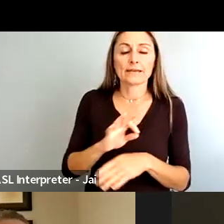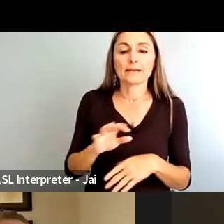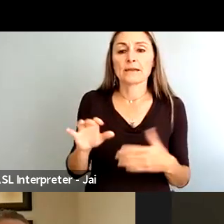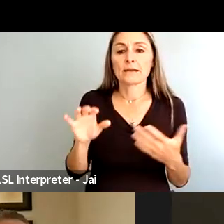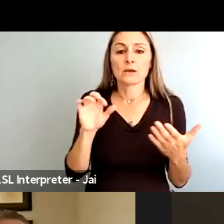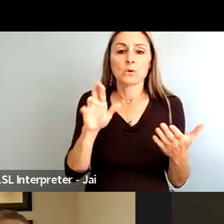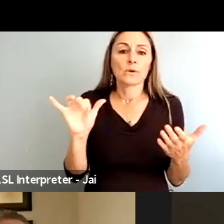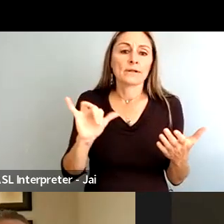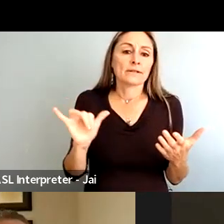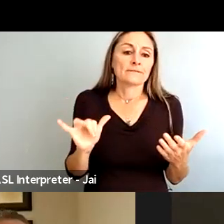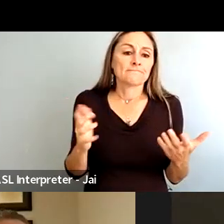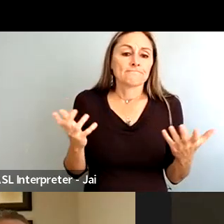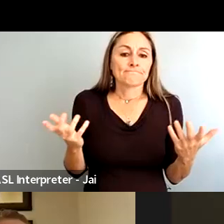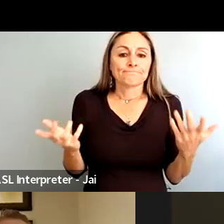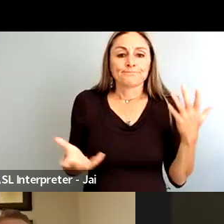like,